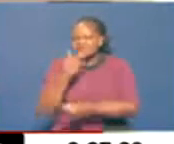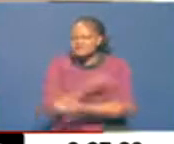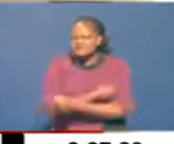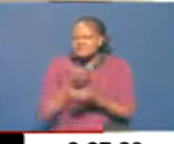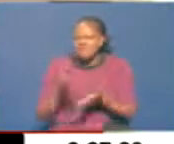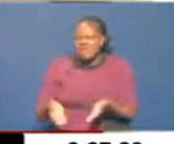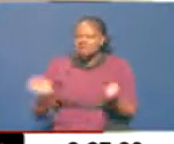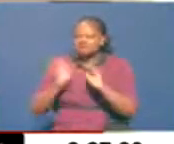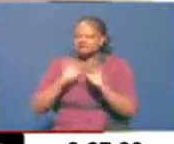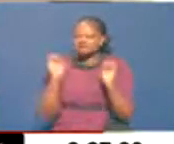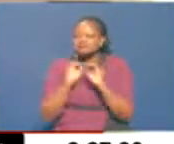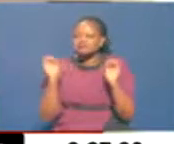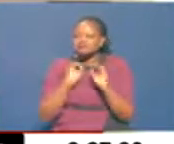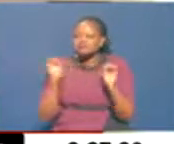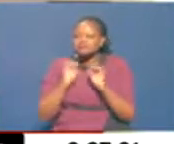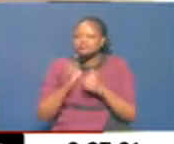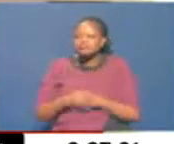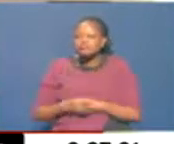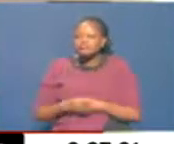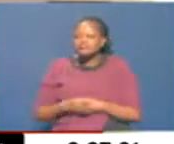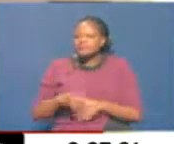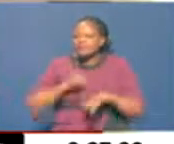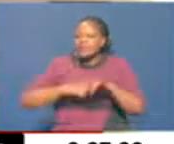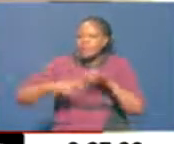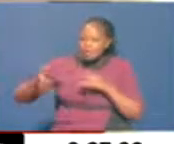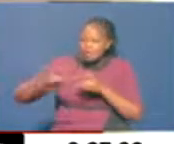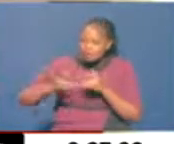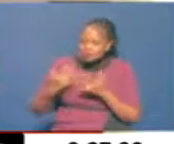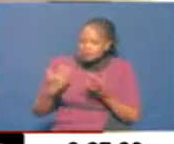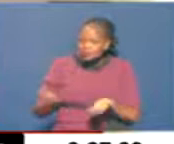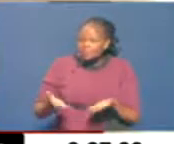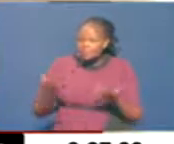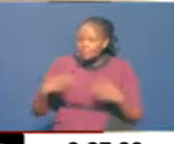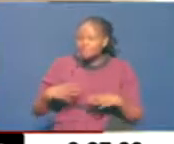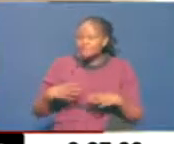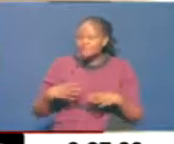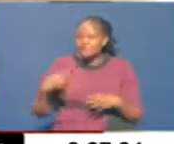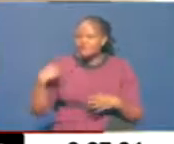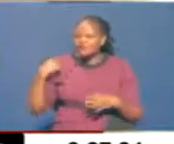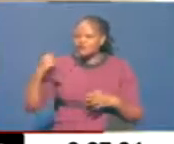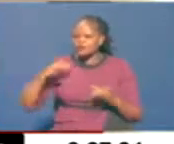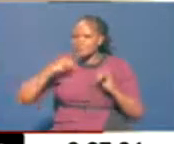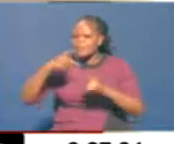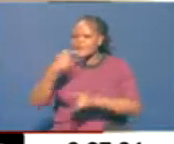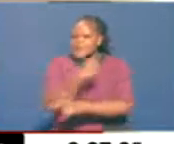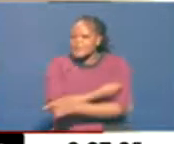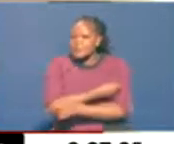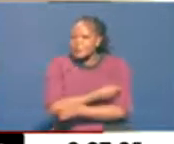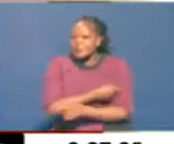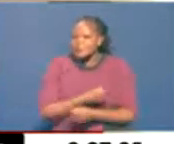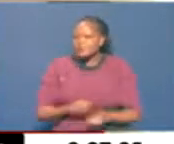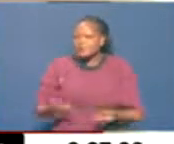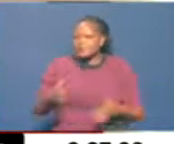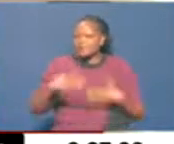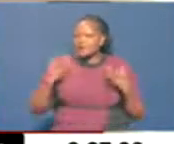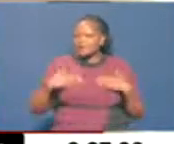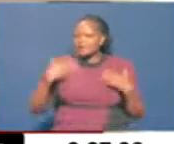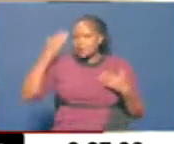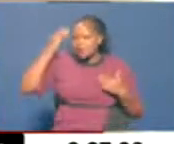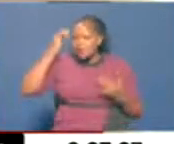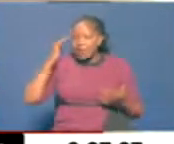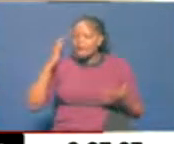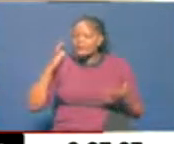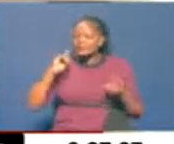have right now. Now, when we look at the reception, people coming forward to receive the vaccines, I'm pleased to report we're actually seeing more